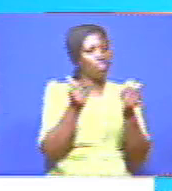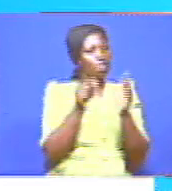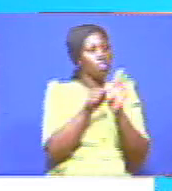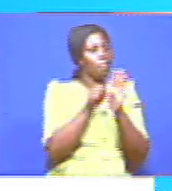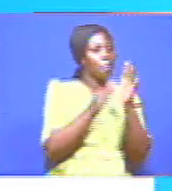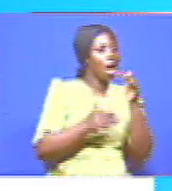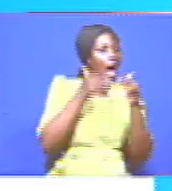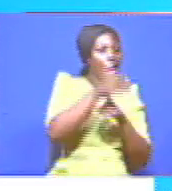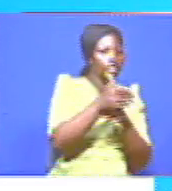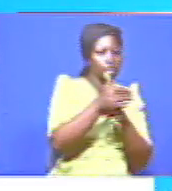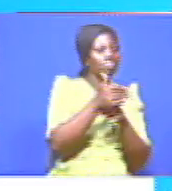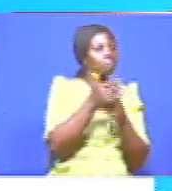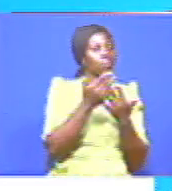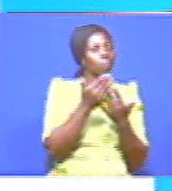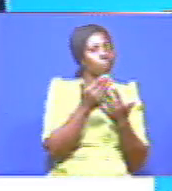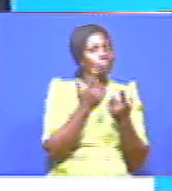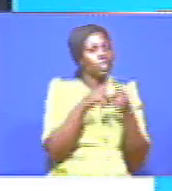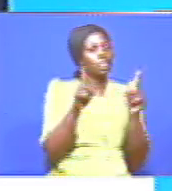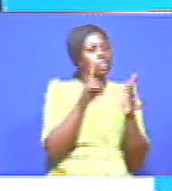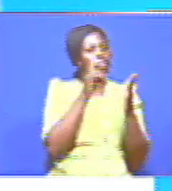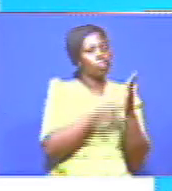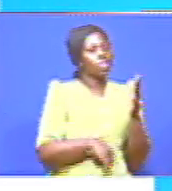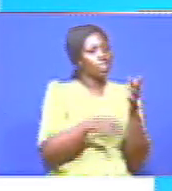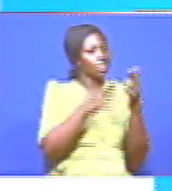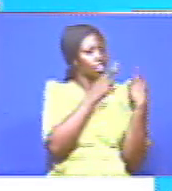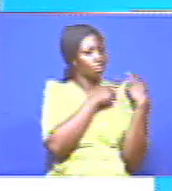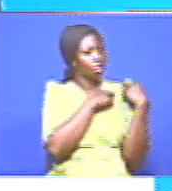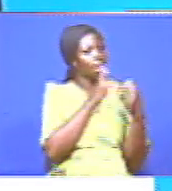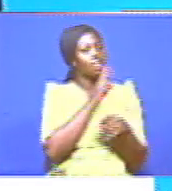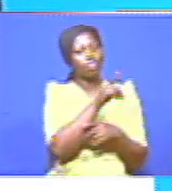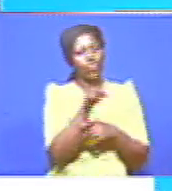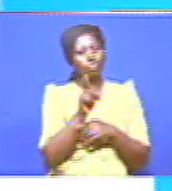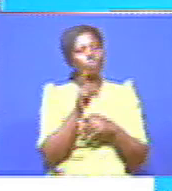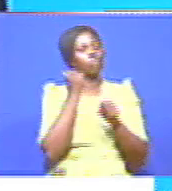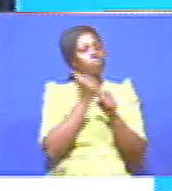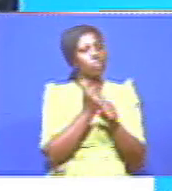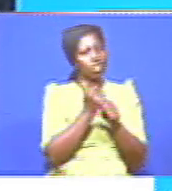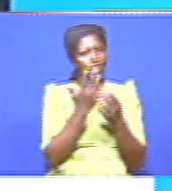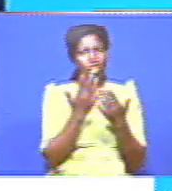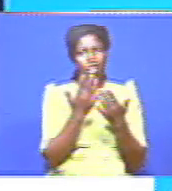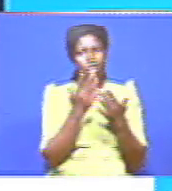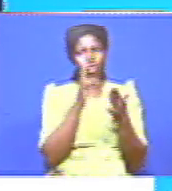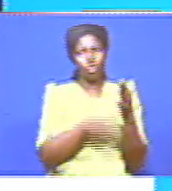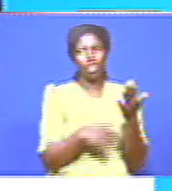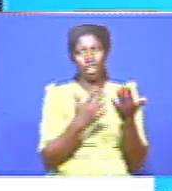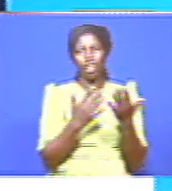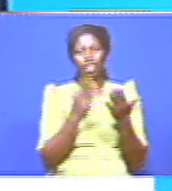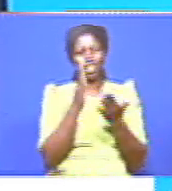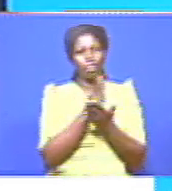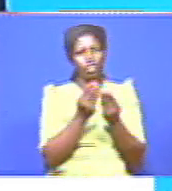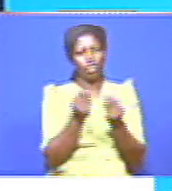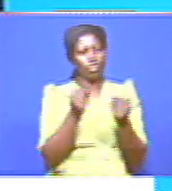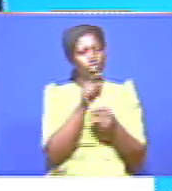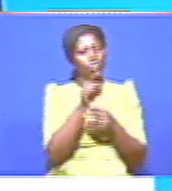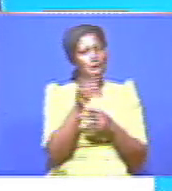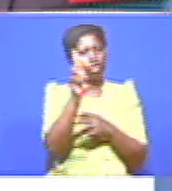the fire has already broken out. Mm-hmm. But what sort of role are you taking? What sort of interventions, what sort of remedies are you